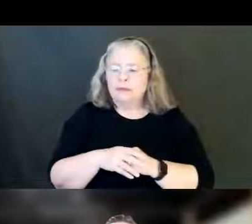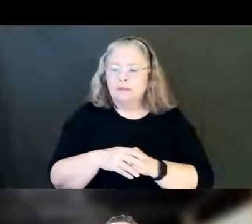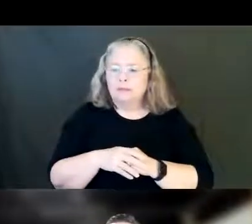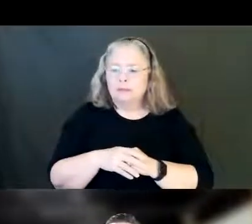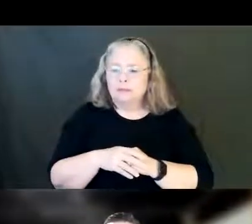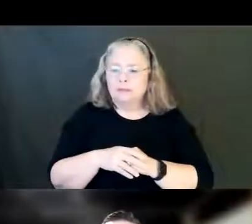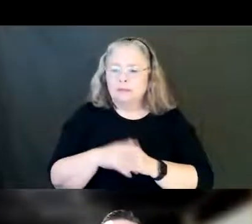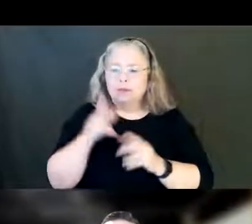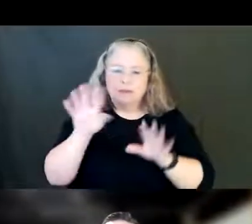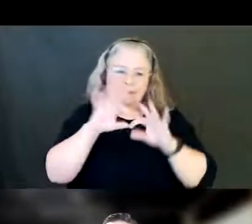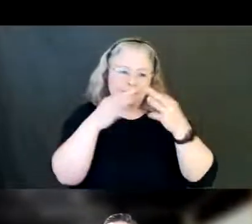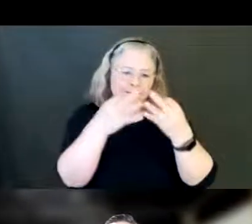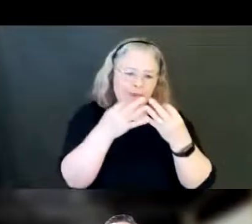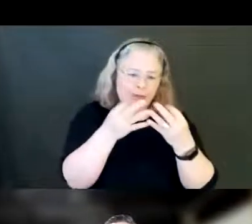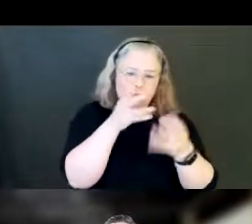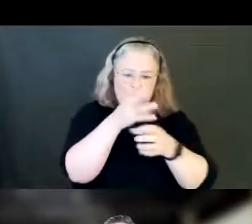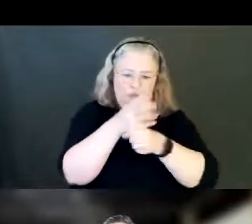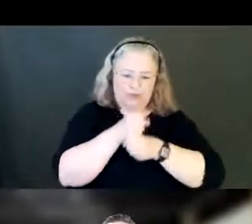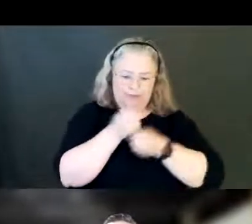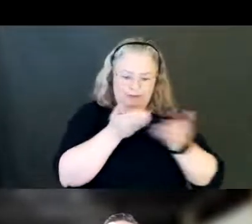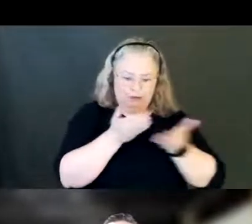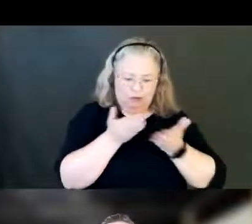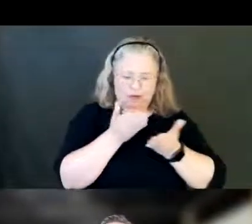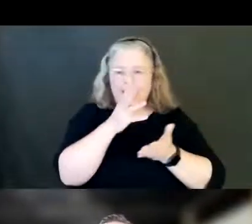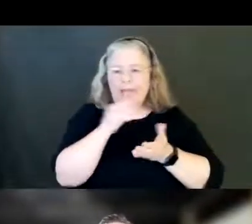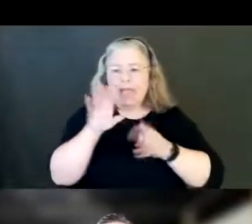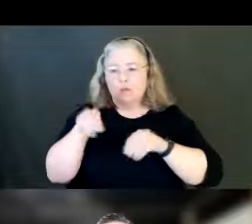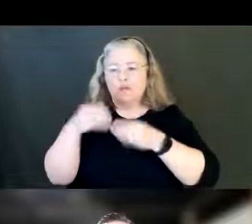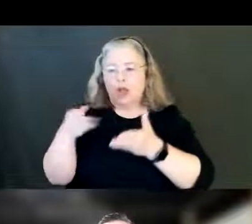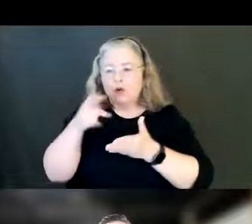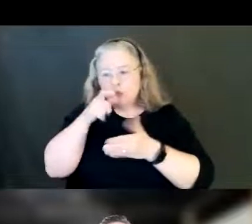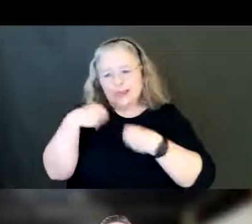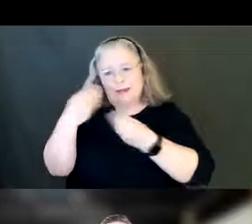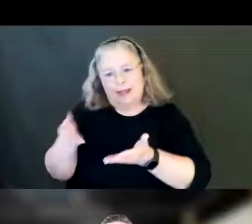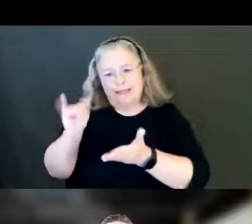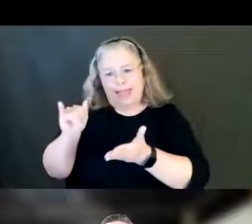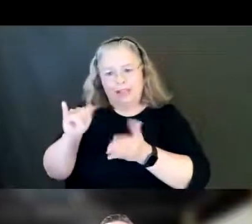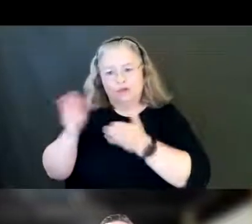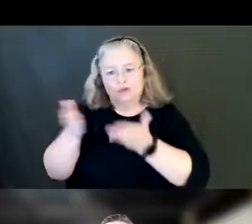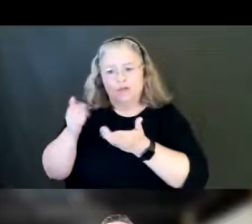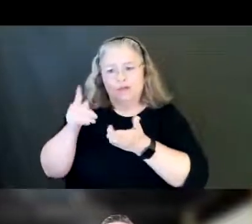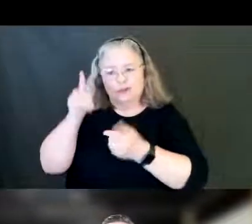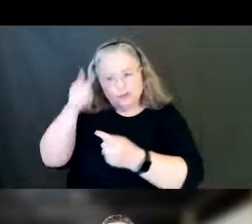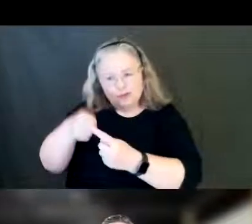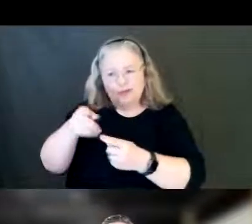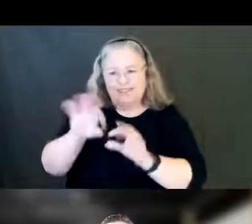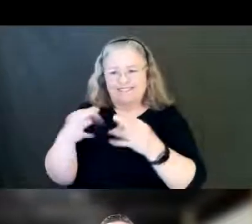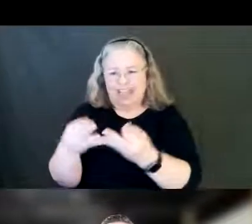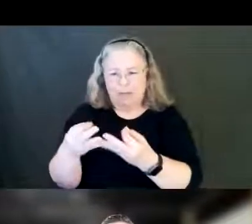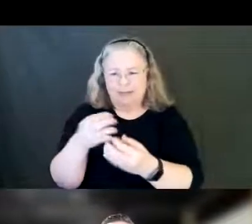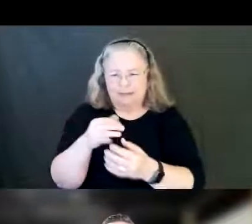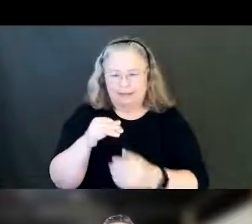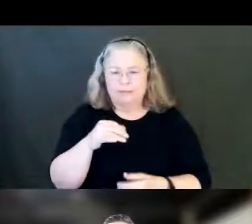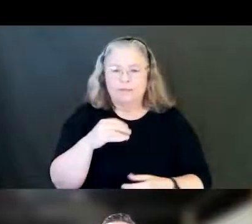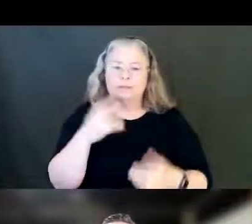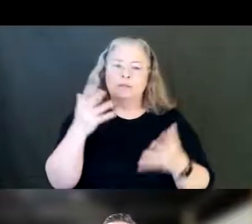Looking at families that are receiving the service, and then also the providers that are providing that service to the family. And so what we want to